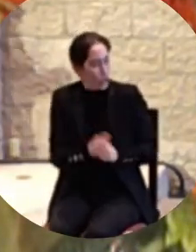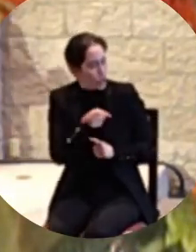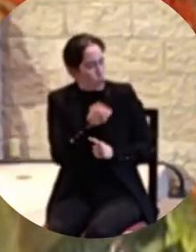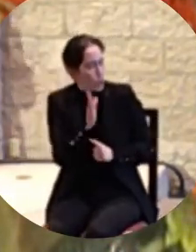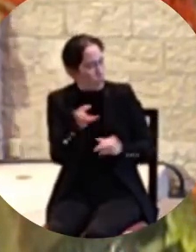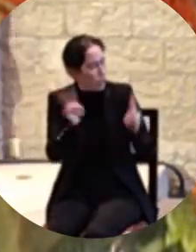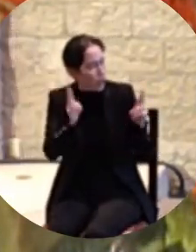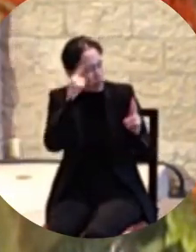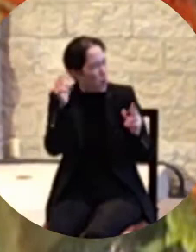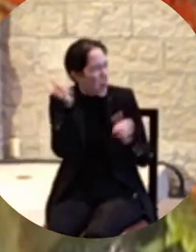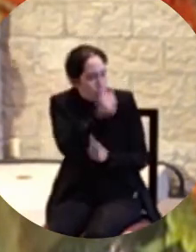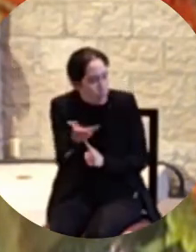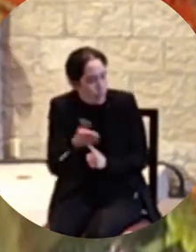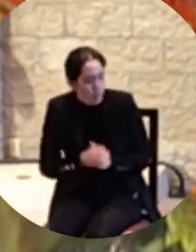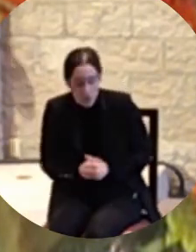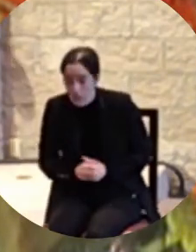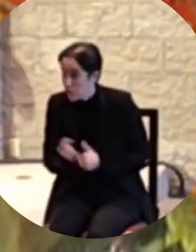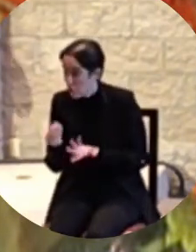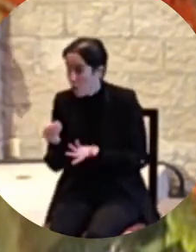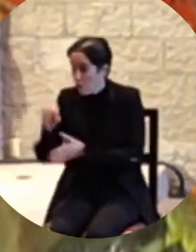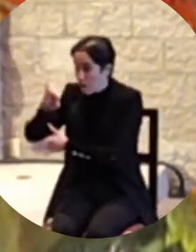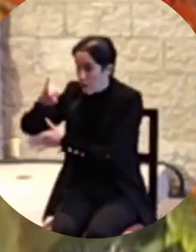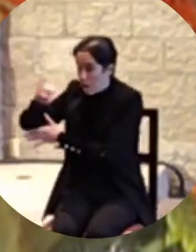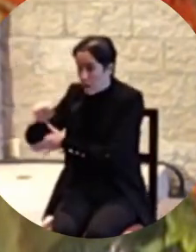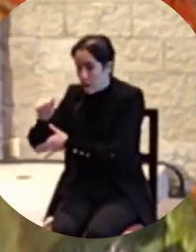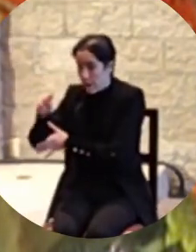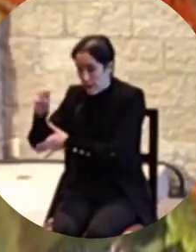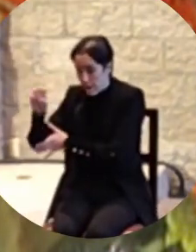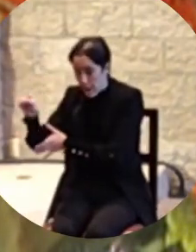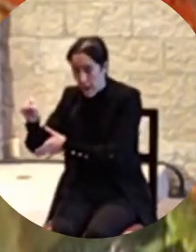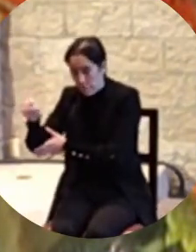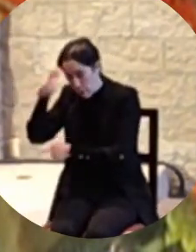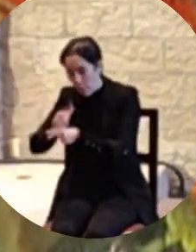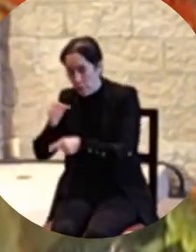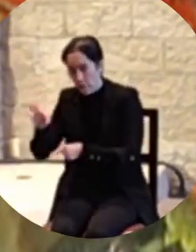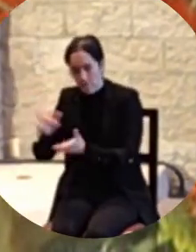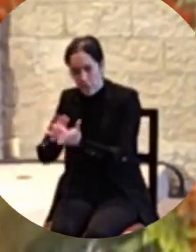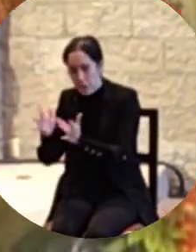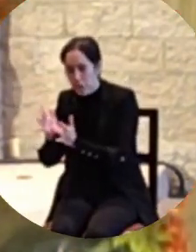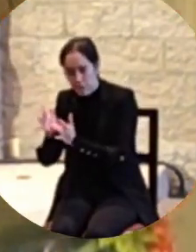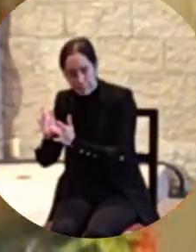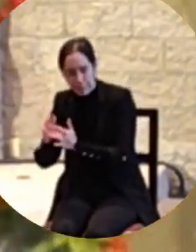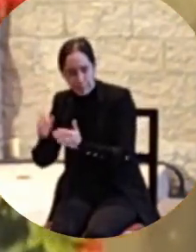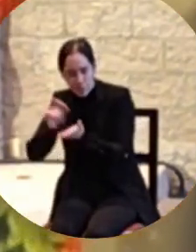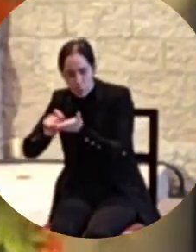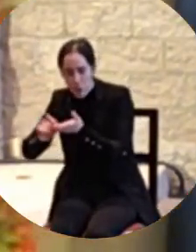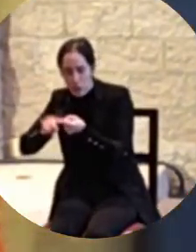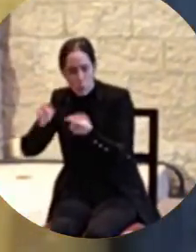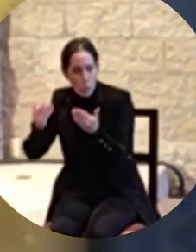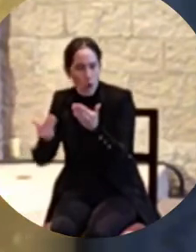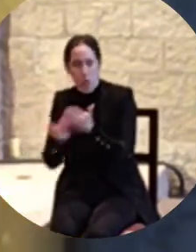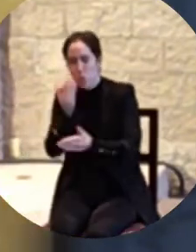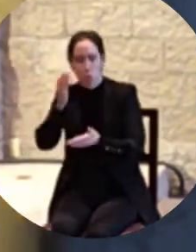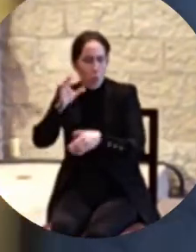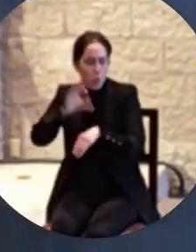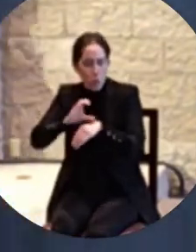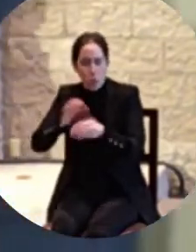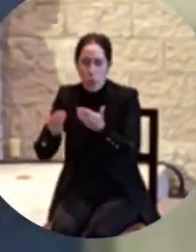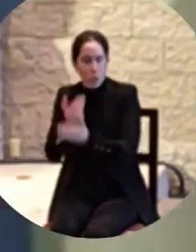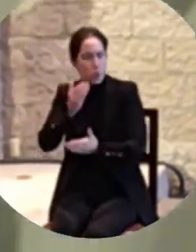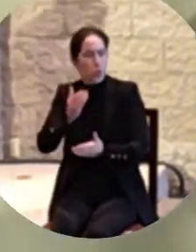Jesus, writing to a new church, writing to new Christians, new followers, they were having suffering, they were